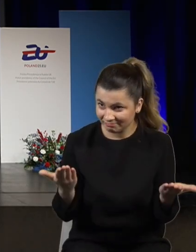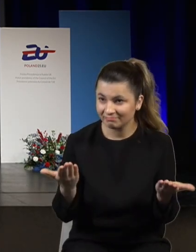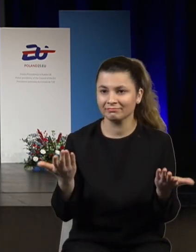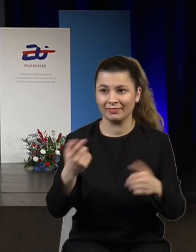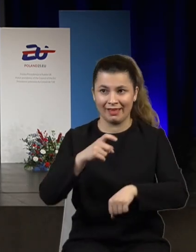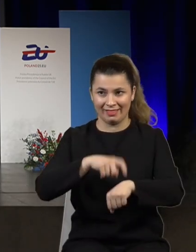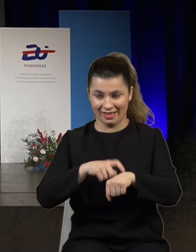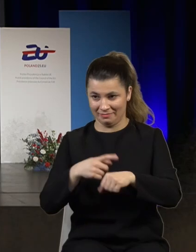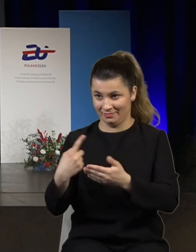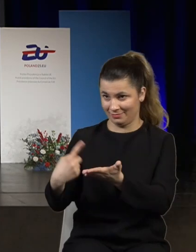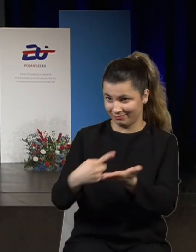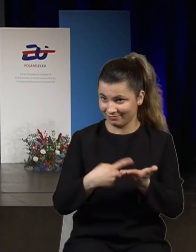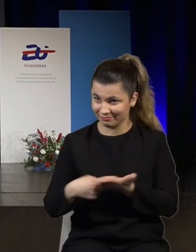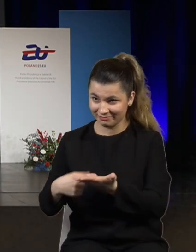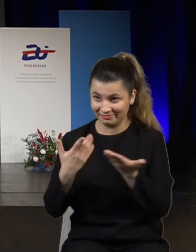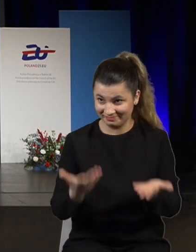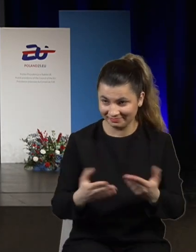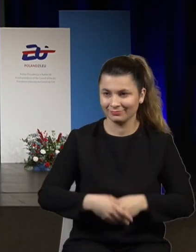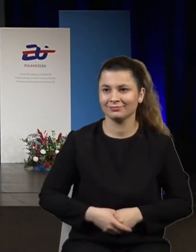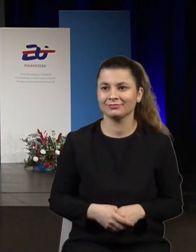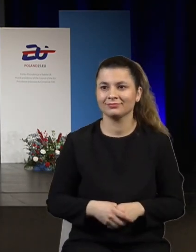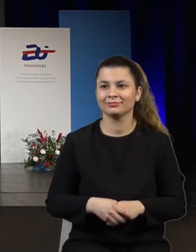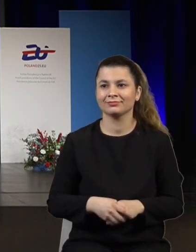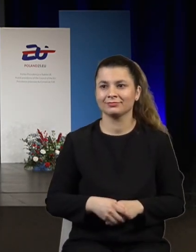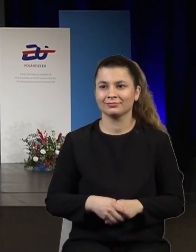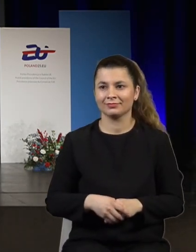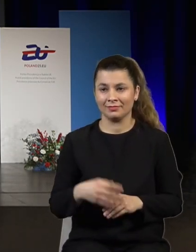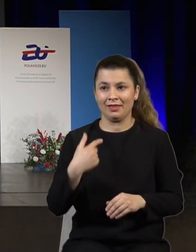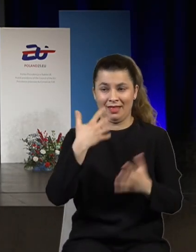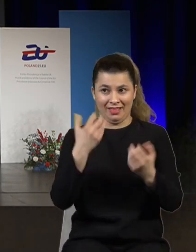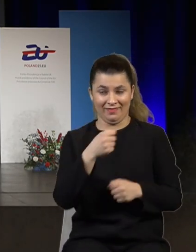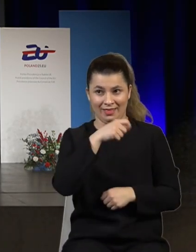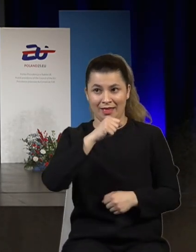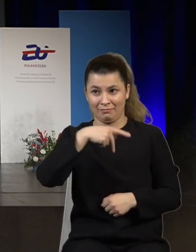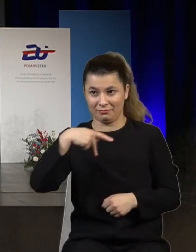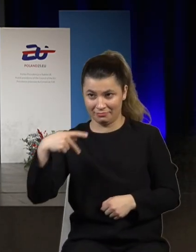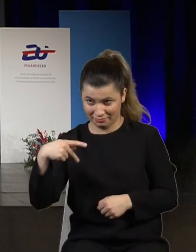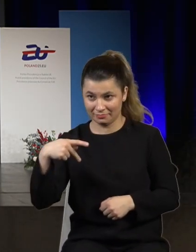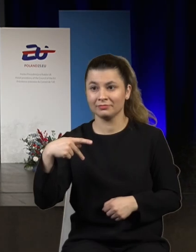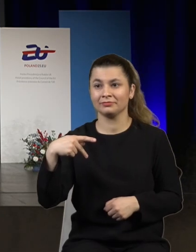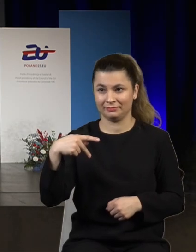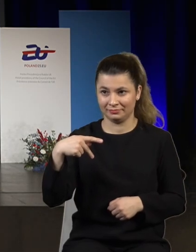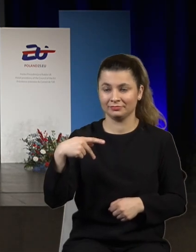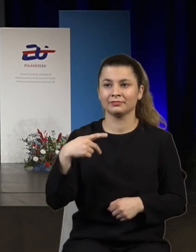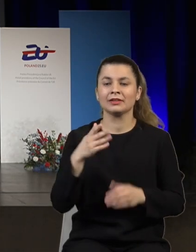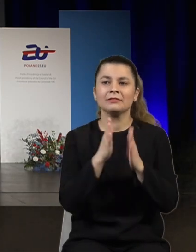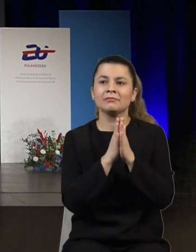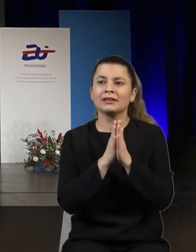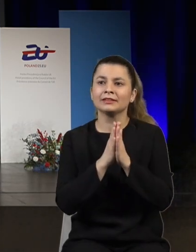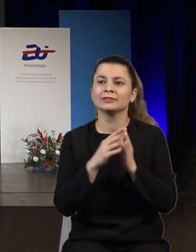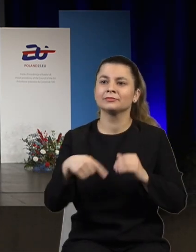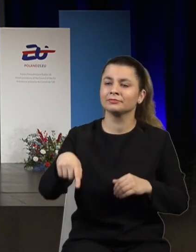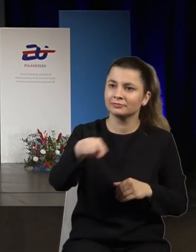to answer question in our application, and if I may ask to, yes, if you have problems with